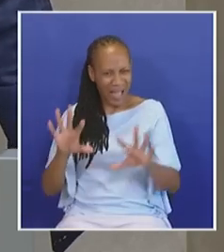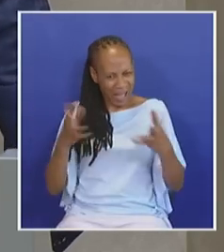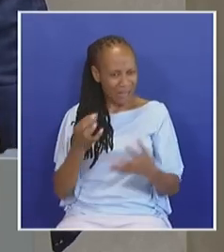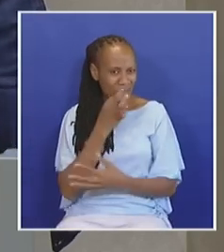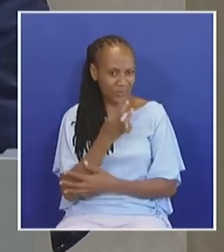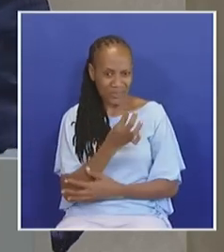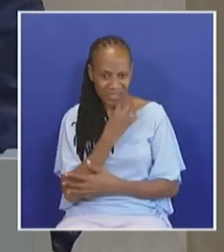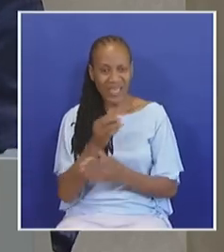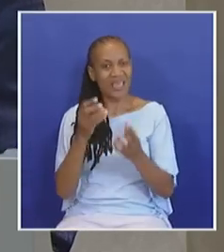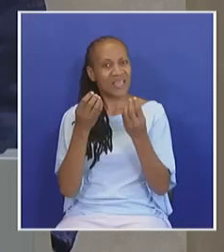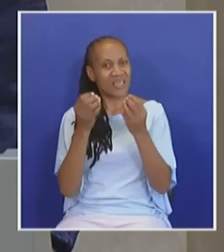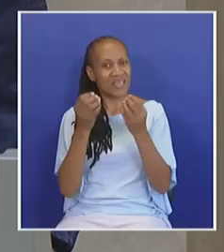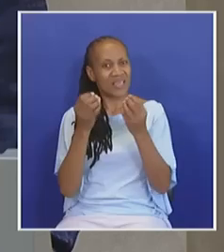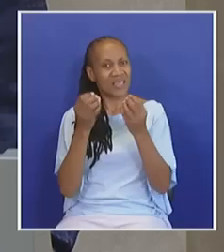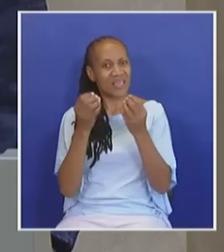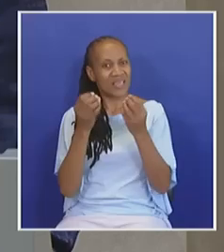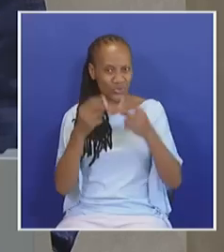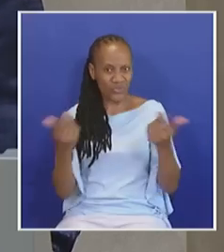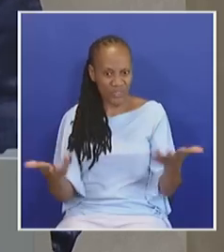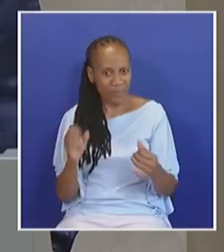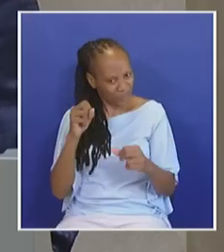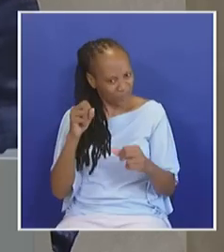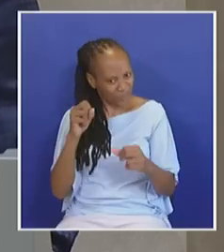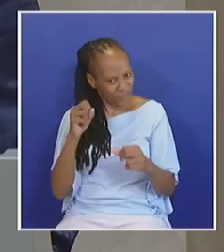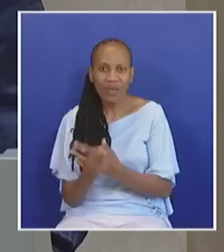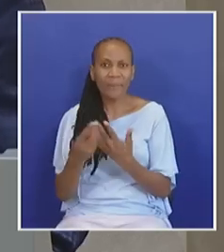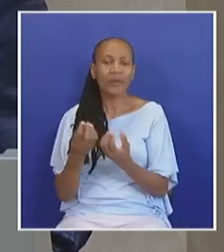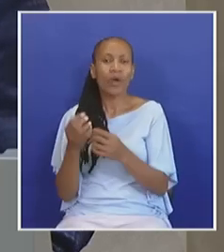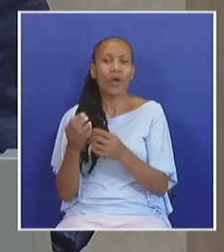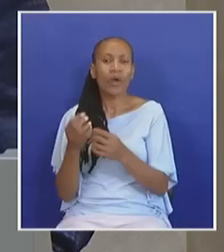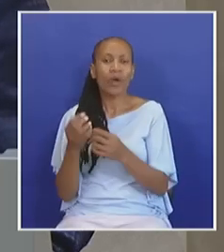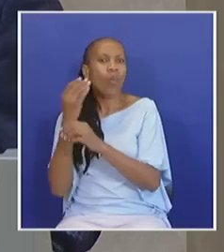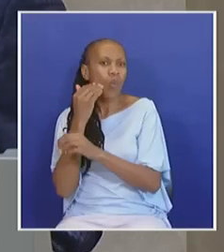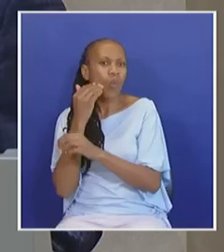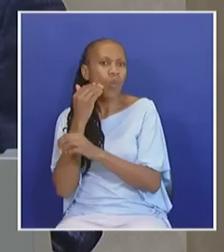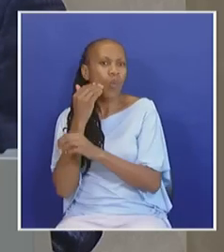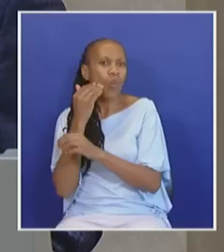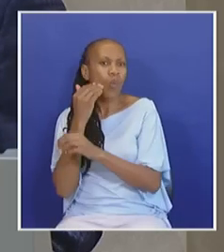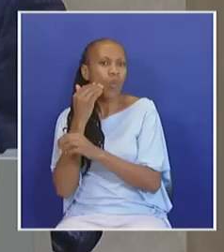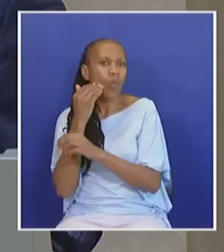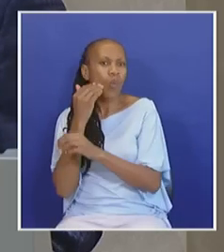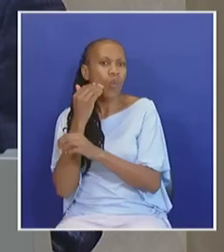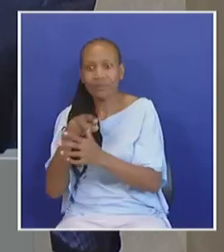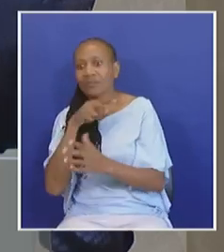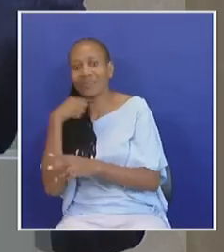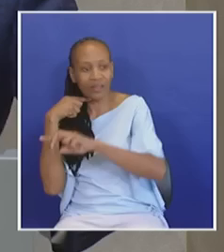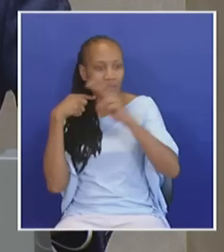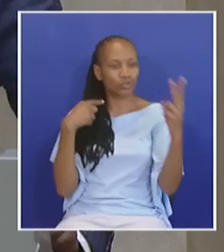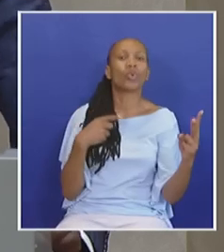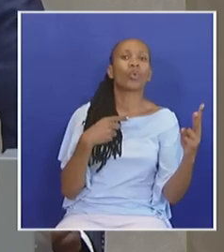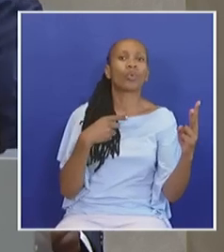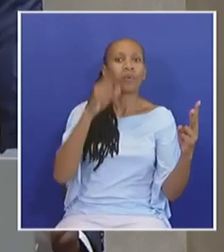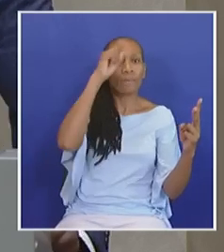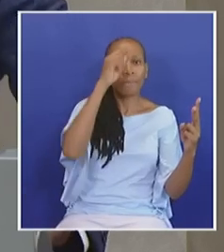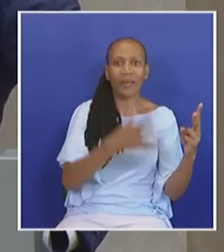be post-racial when we still have incidents where 4 white farmers in the Free State brutally murdered 2 blacks in the BC